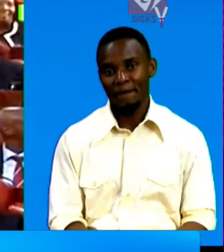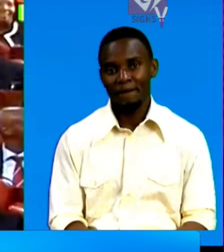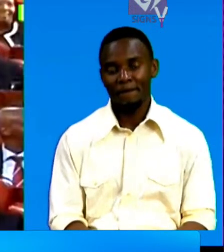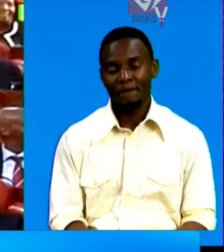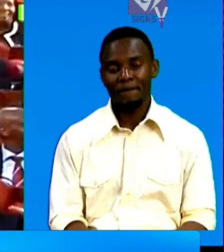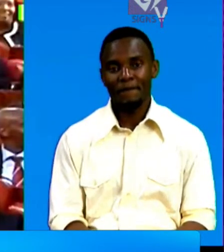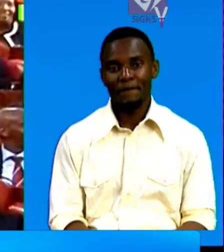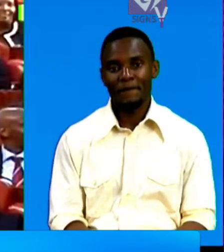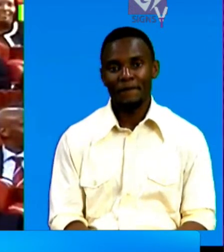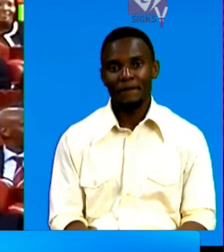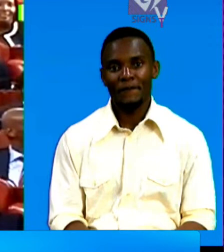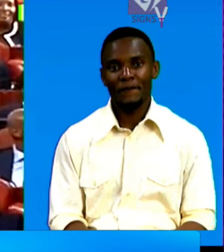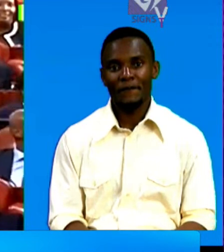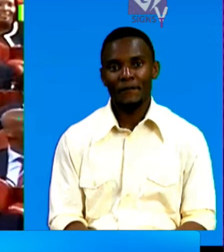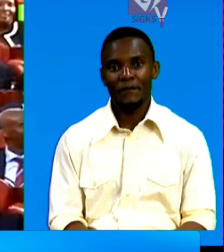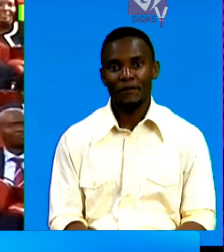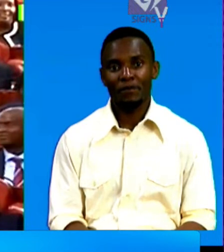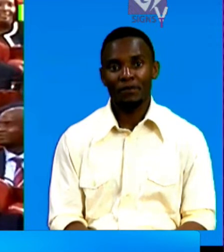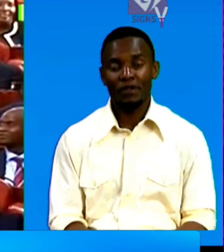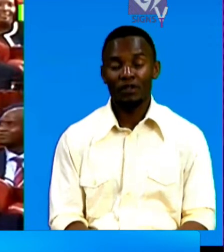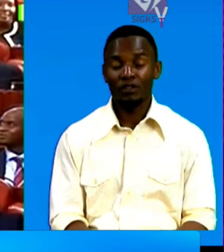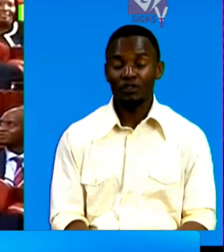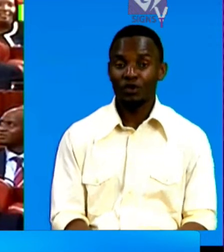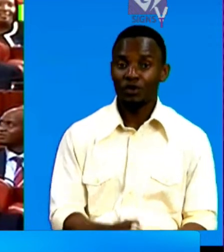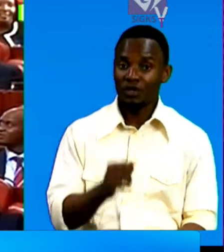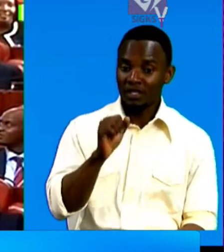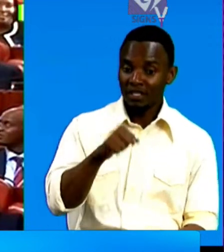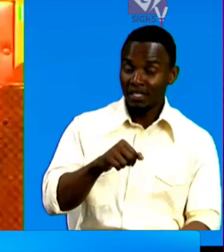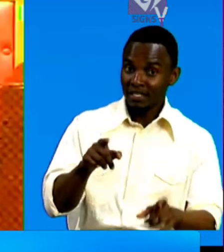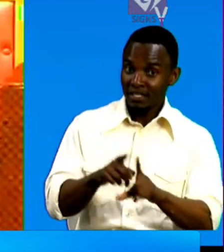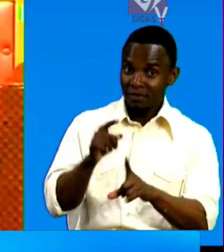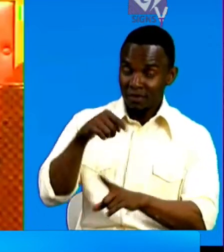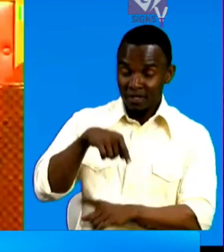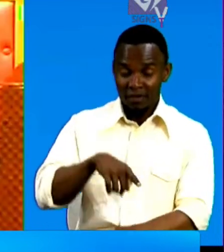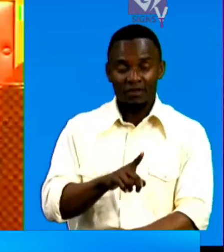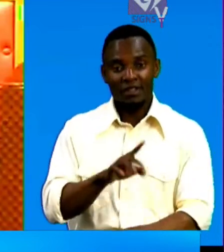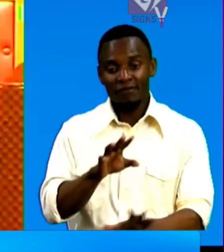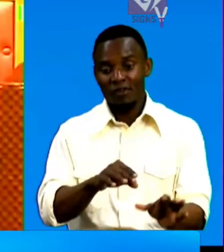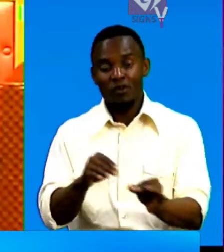And so, apart from referring others, he also had to make way to the hospital.